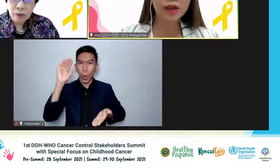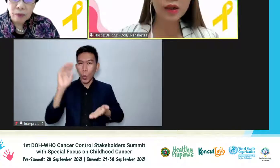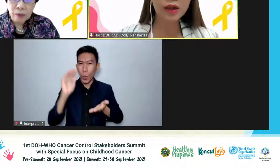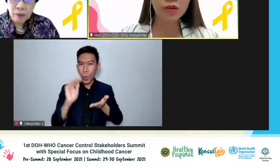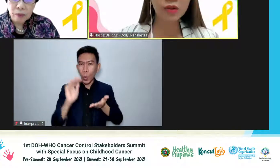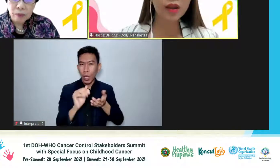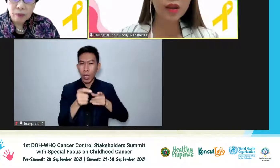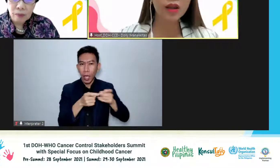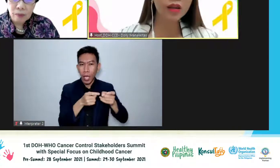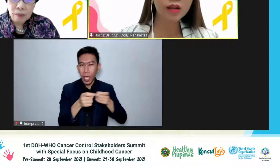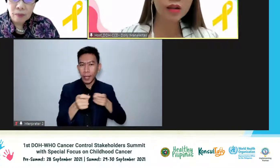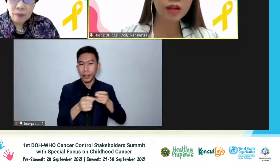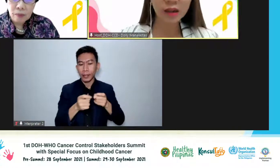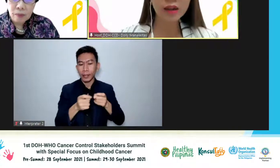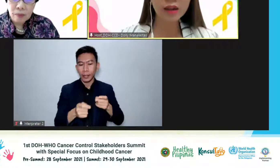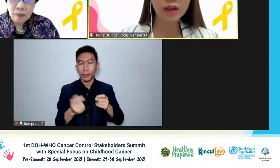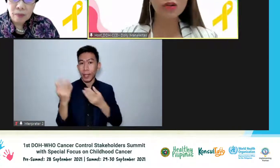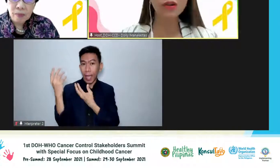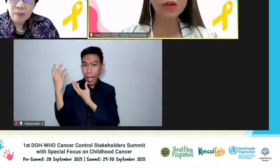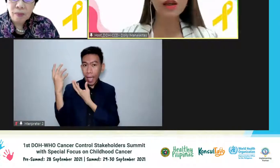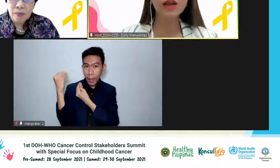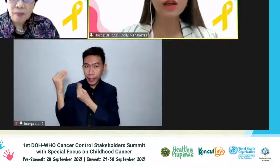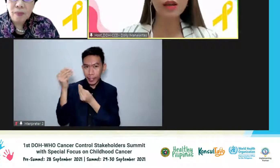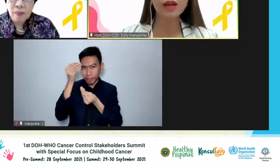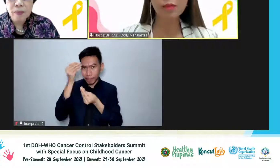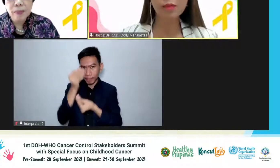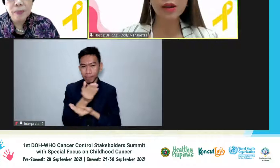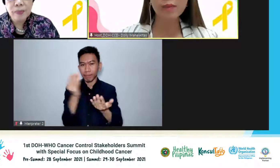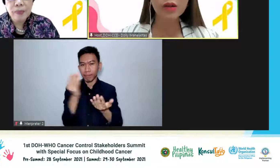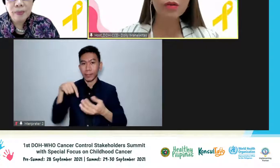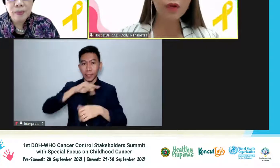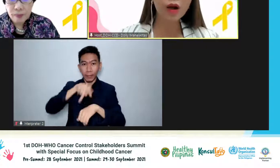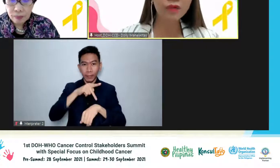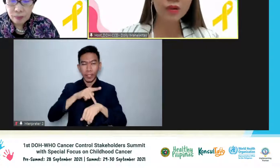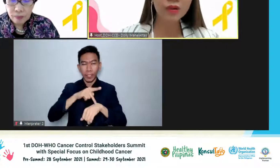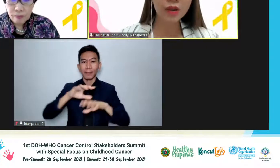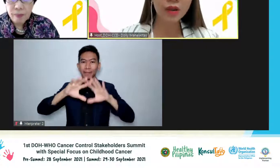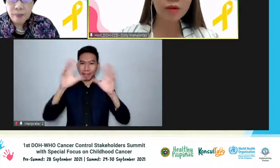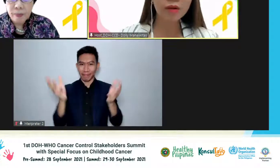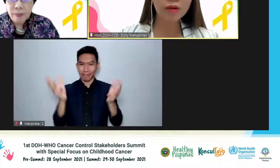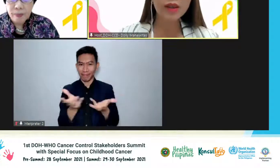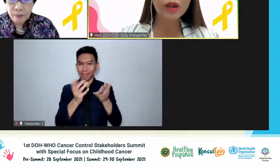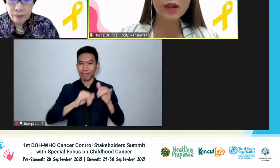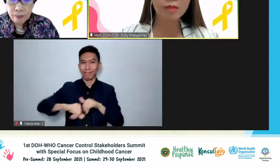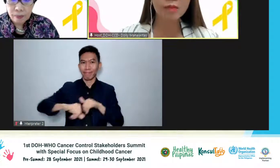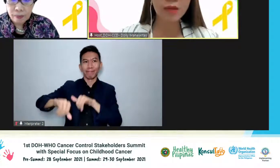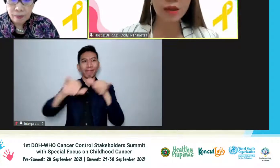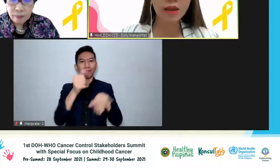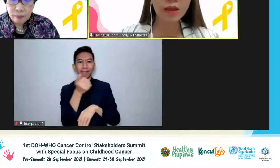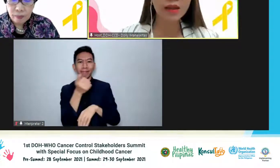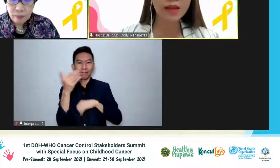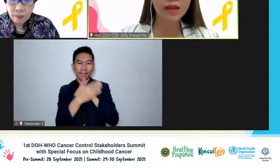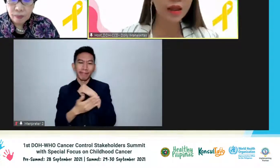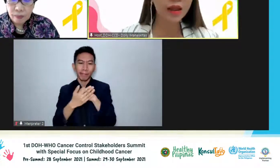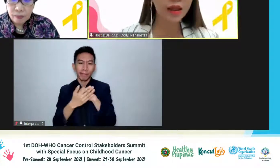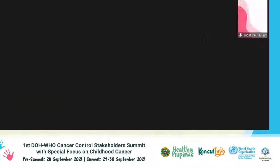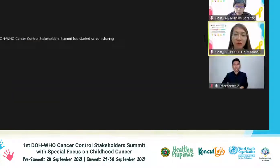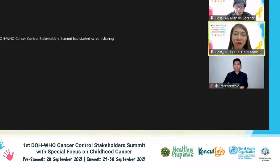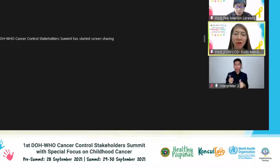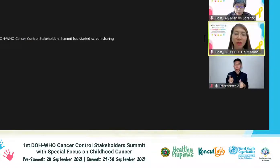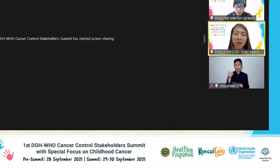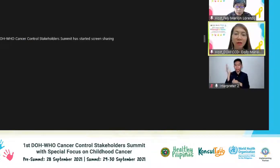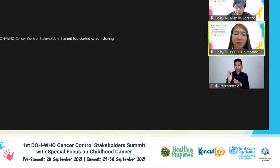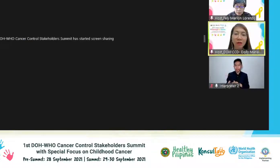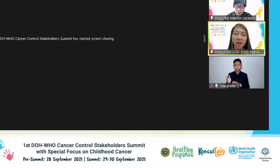cancer here in our country and globally. So for our first speaker, she has committed decades of public service